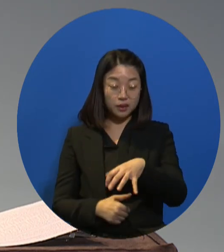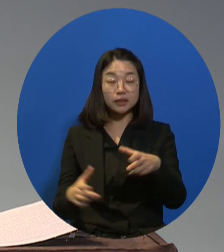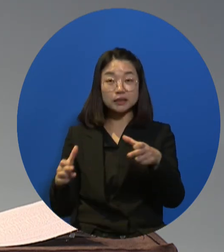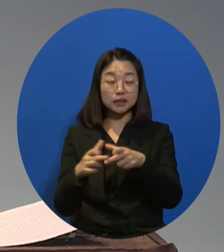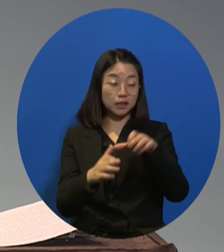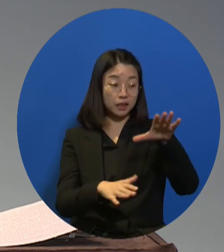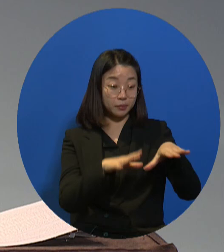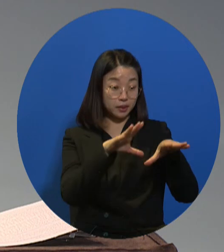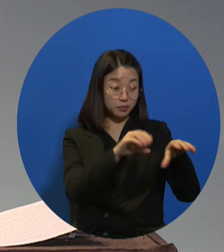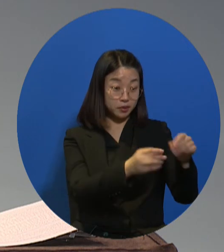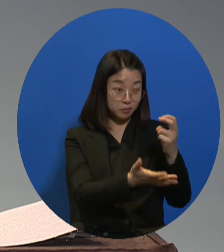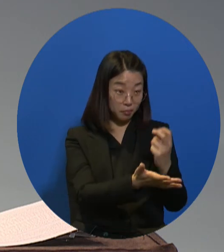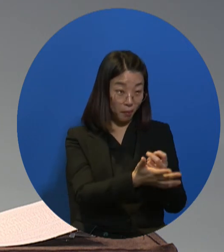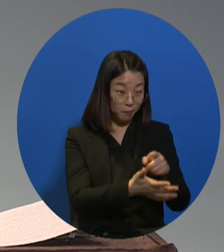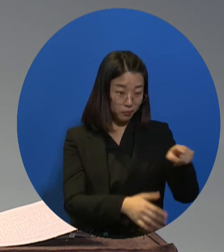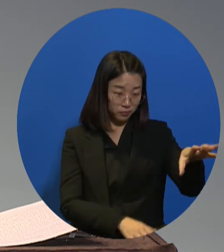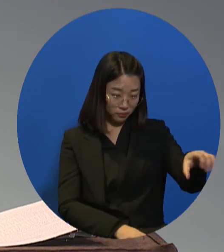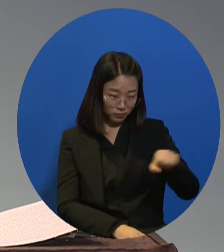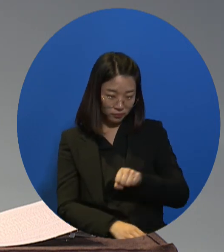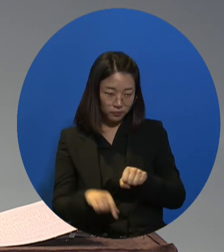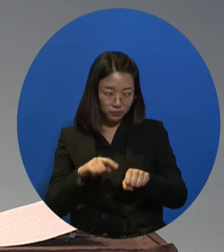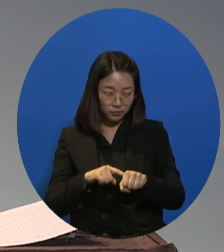optional protocol.